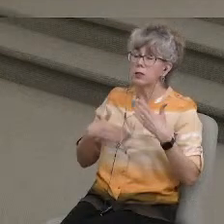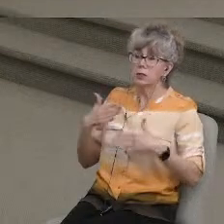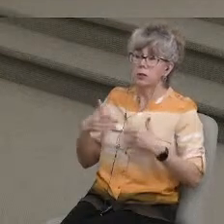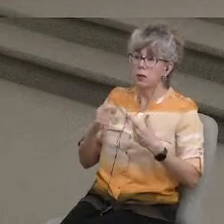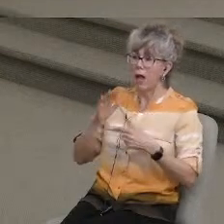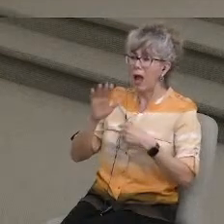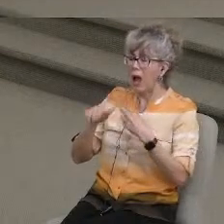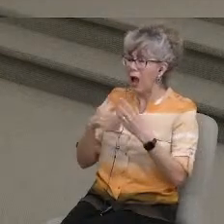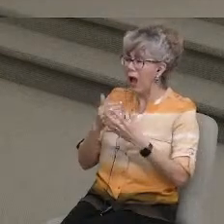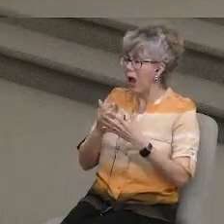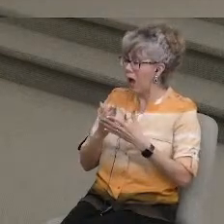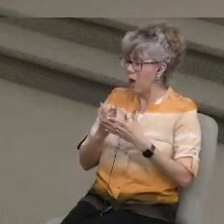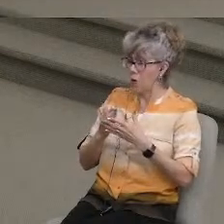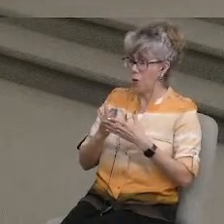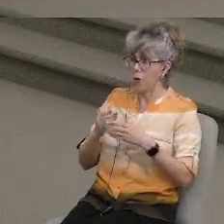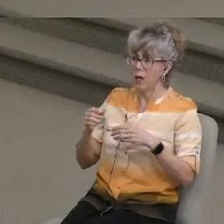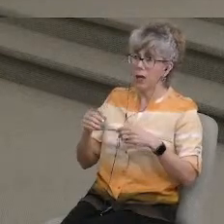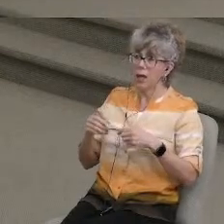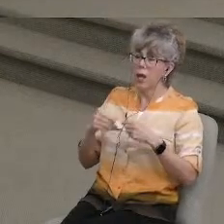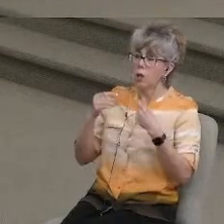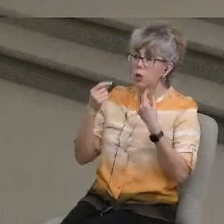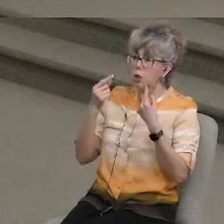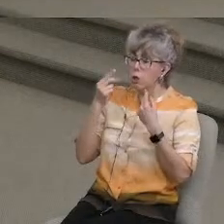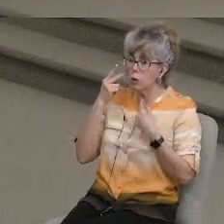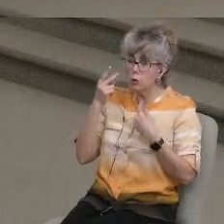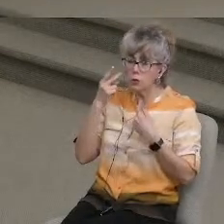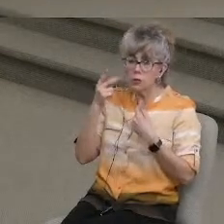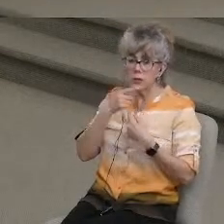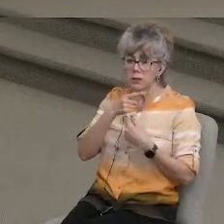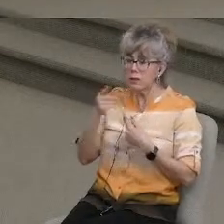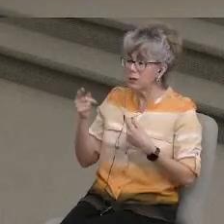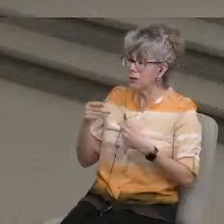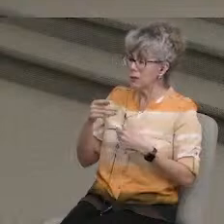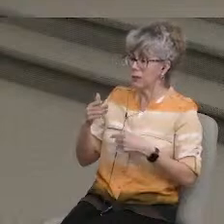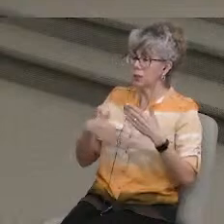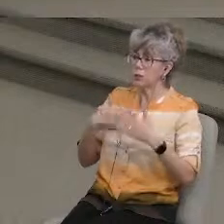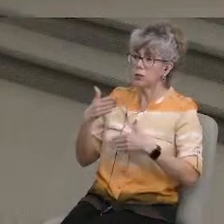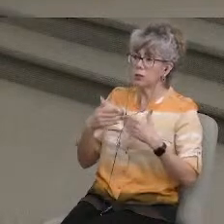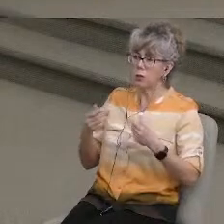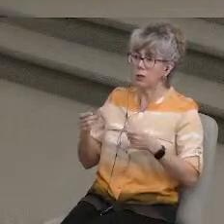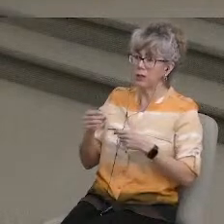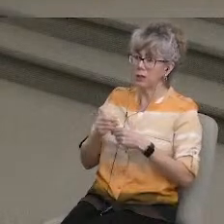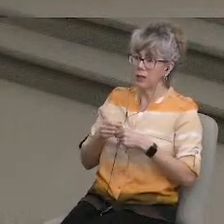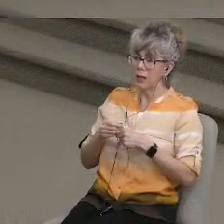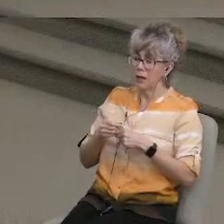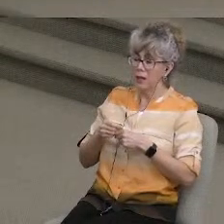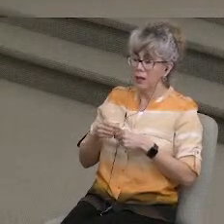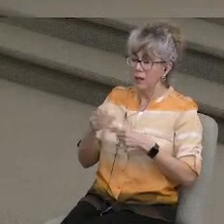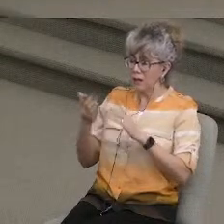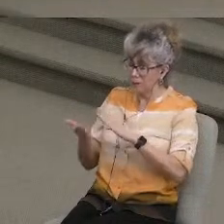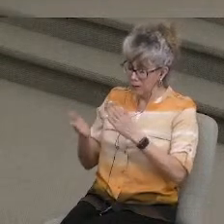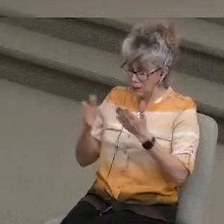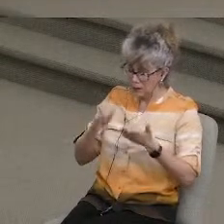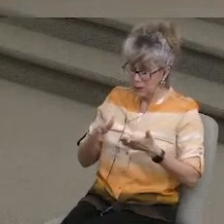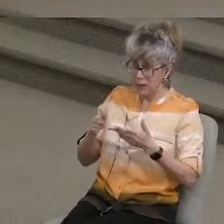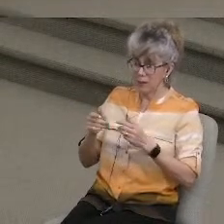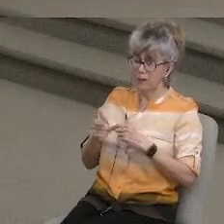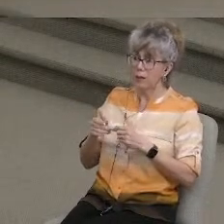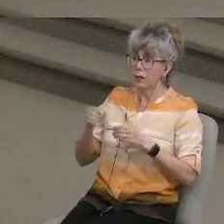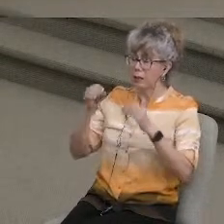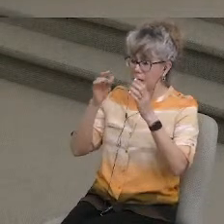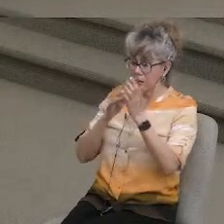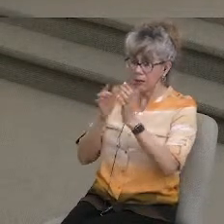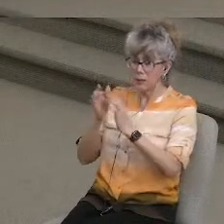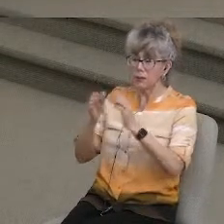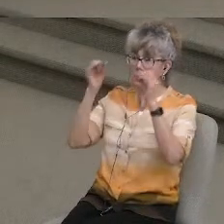see joy in the midst of death, in the midst of suffering, in the midst of a tomb? Jesus teaches us how, because